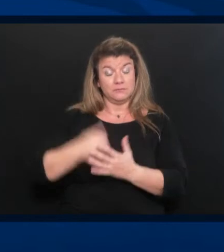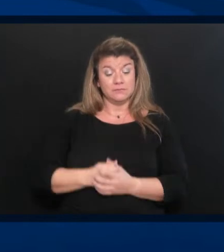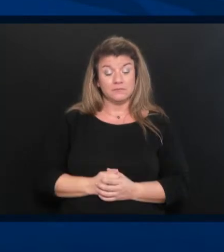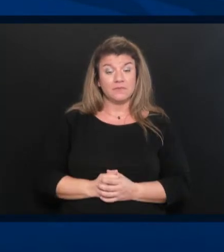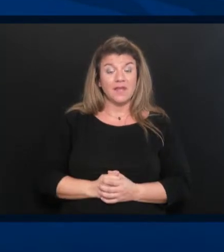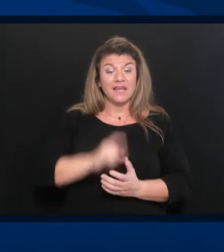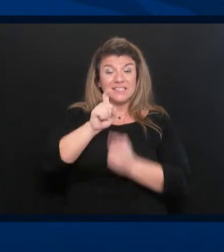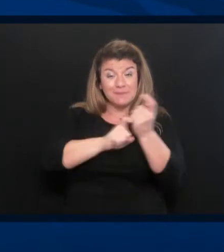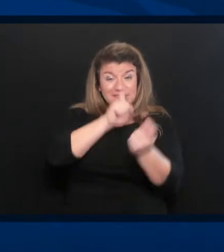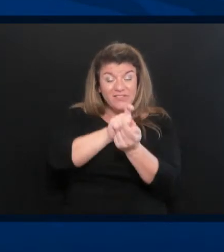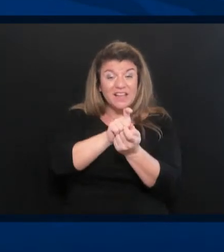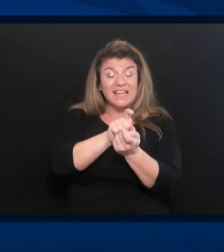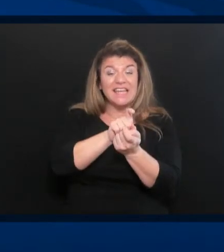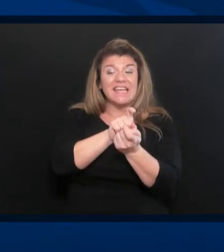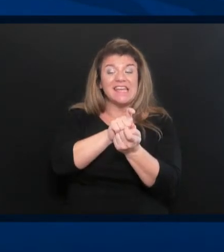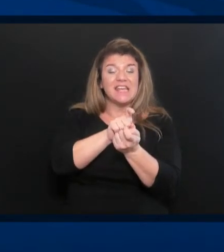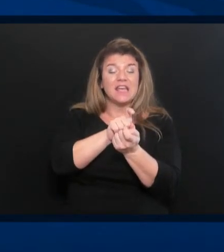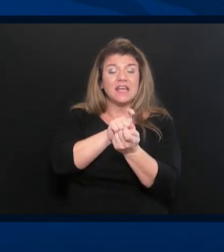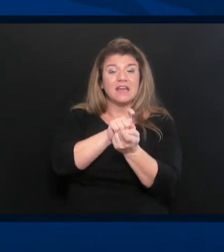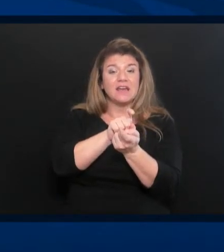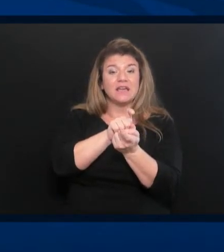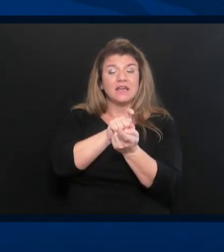and specifically to